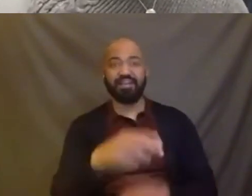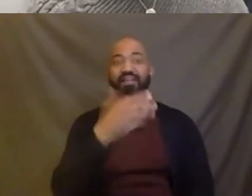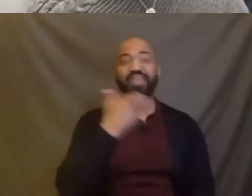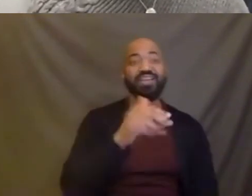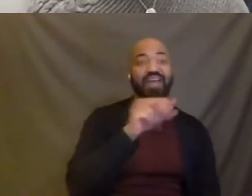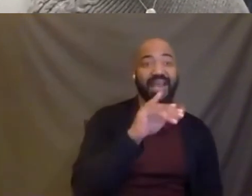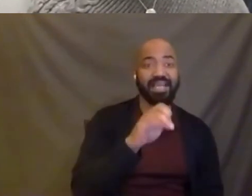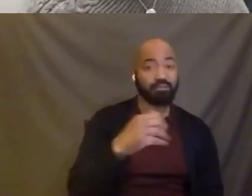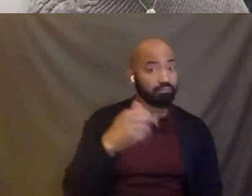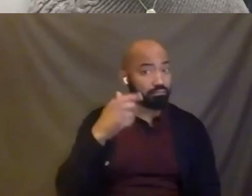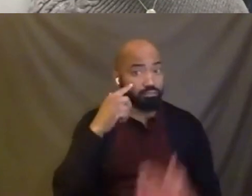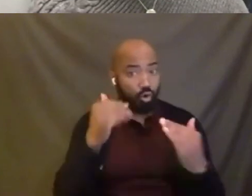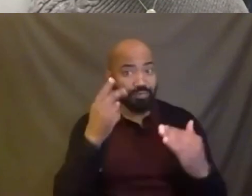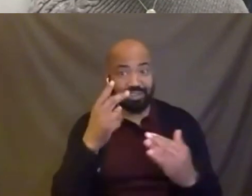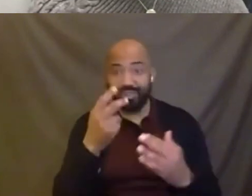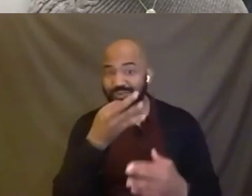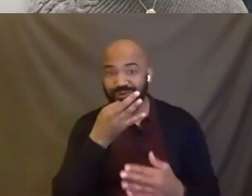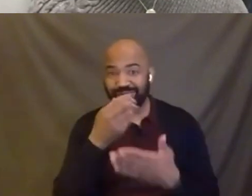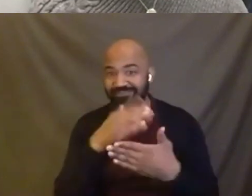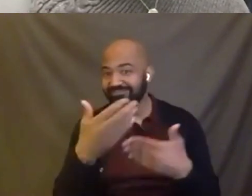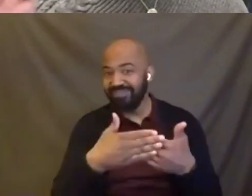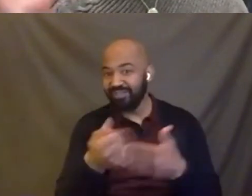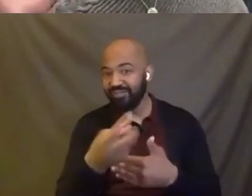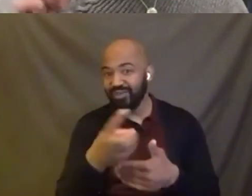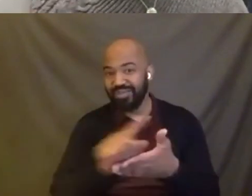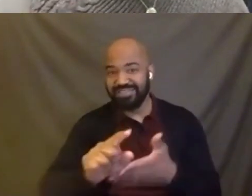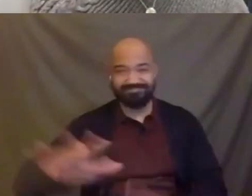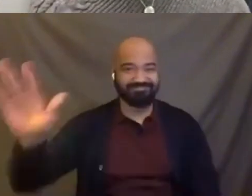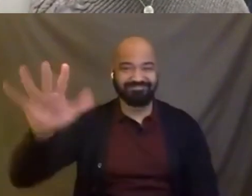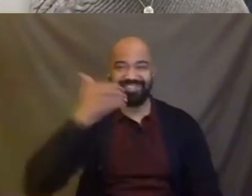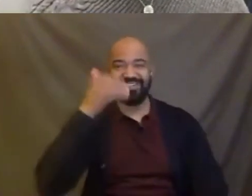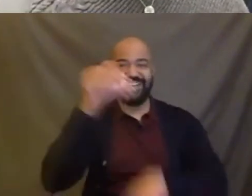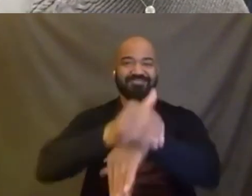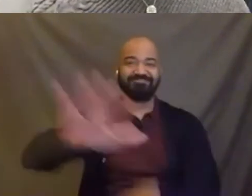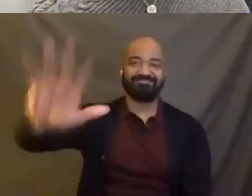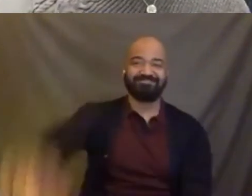we will hopefully see everybody in a couple of weeks. Awesome. Good night, everybody.